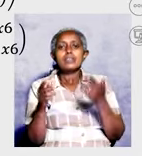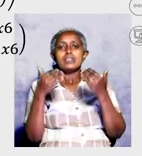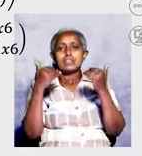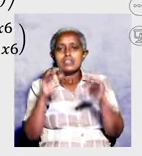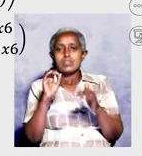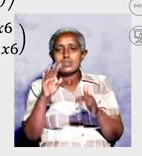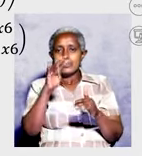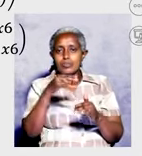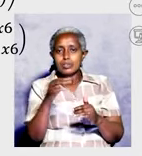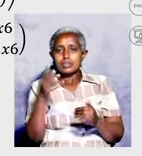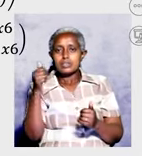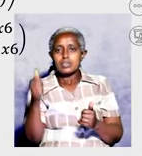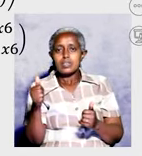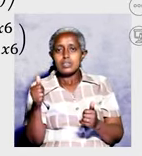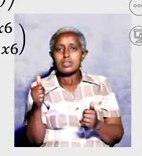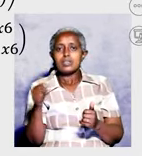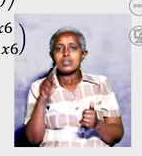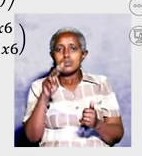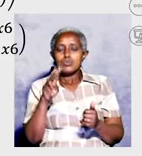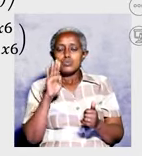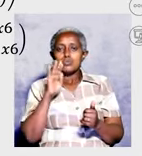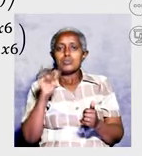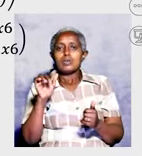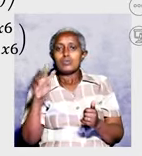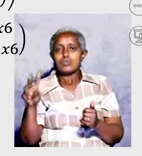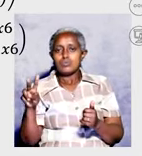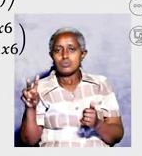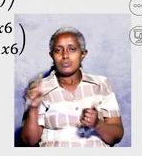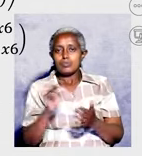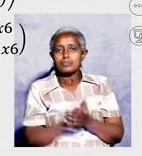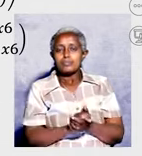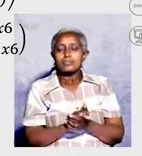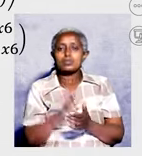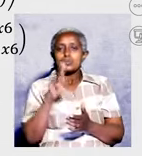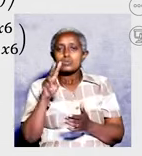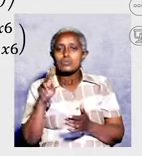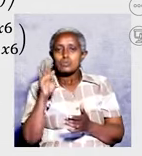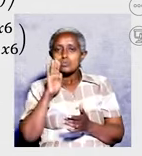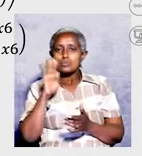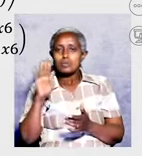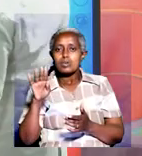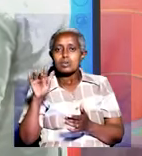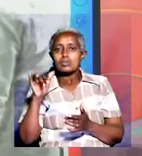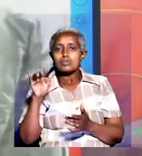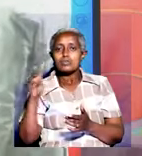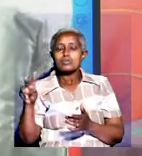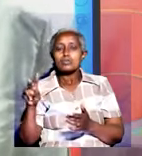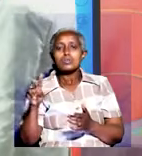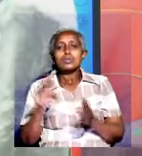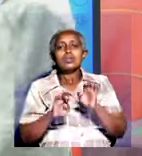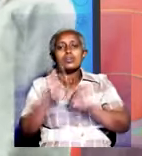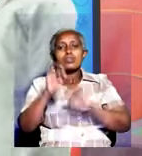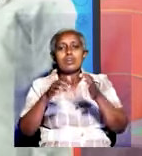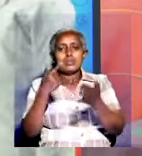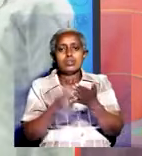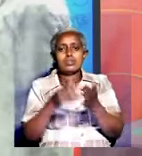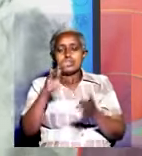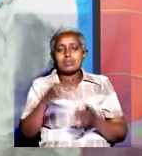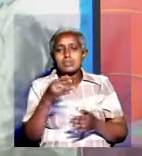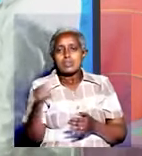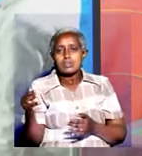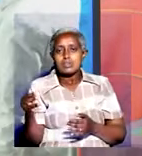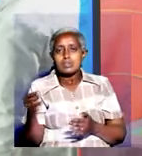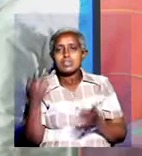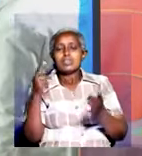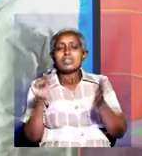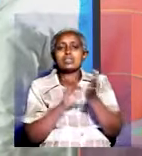size of matrix A is 2 by 2. 2 by 2. To evaluate this matrix,